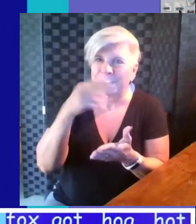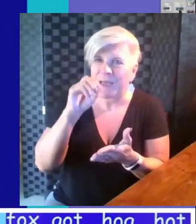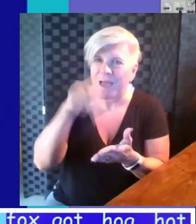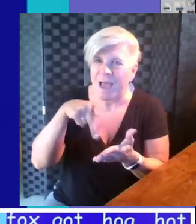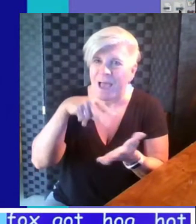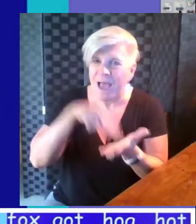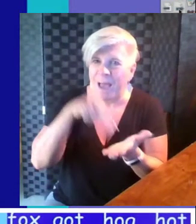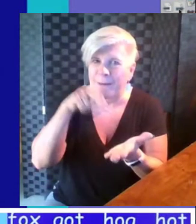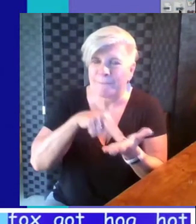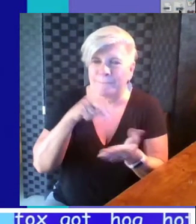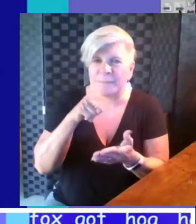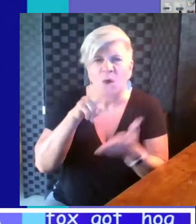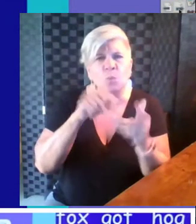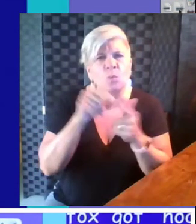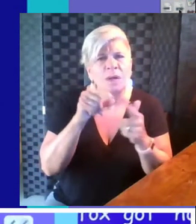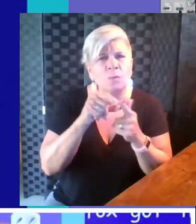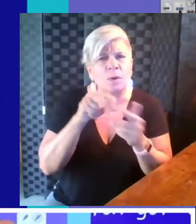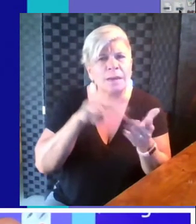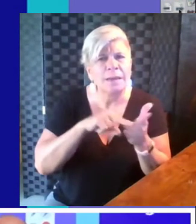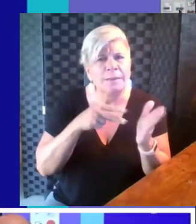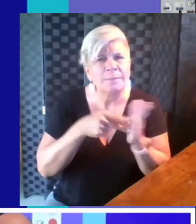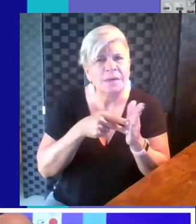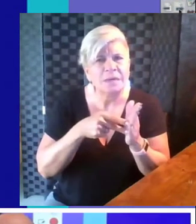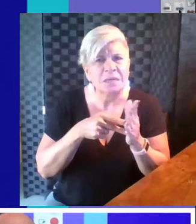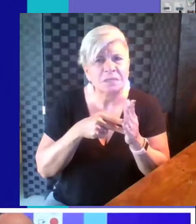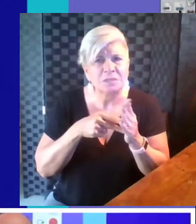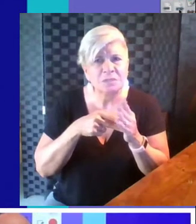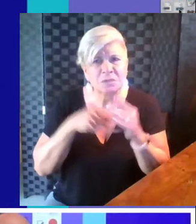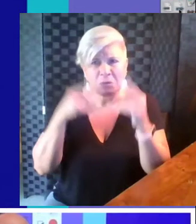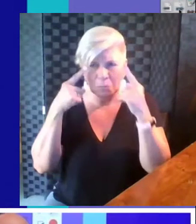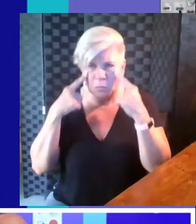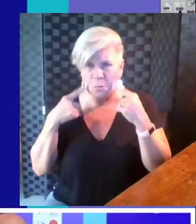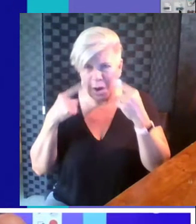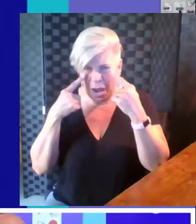Hop. Read a word that means to cry.